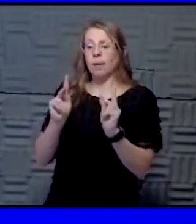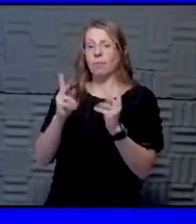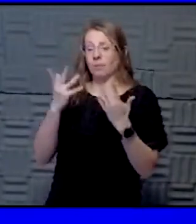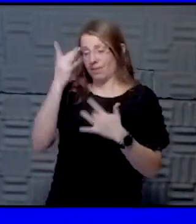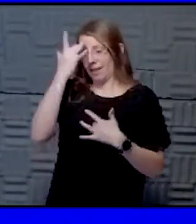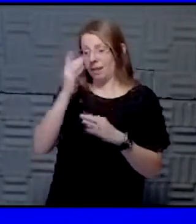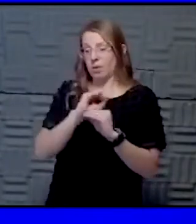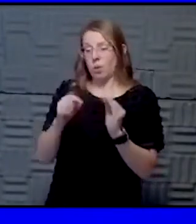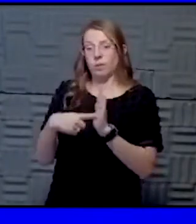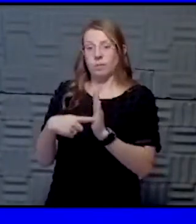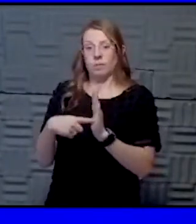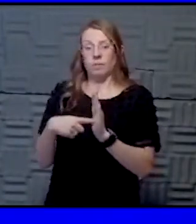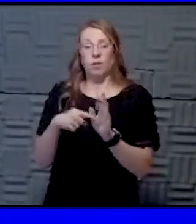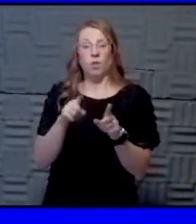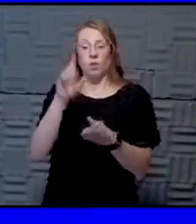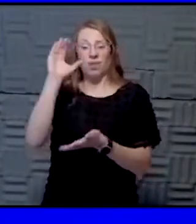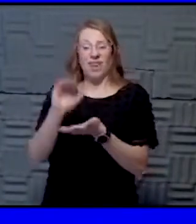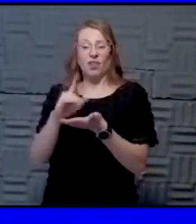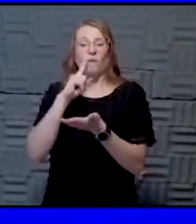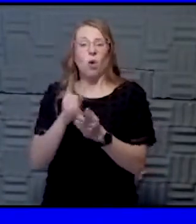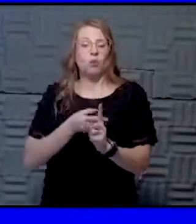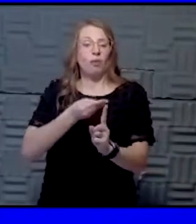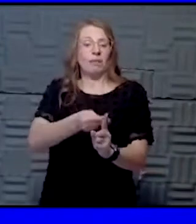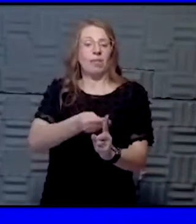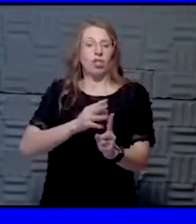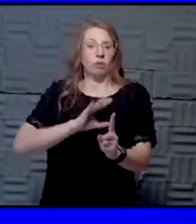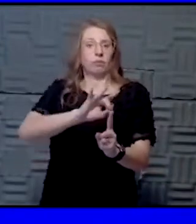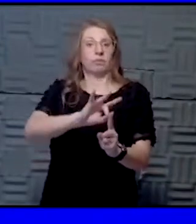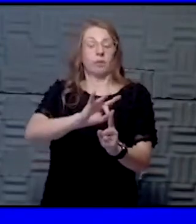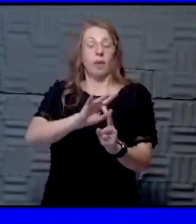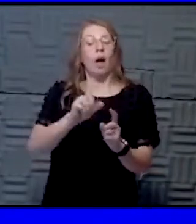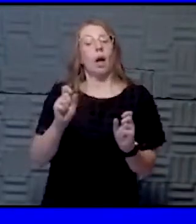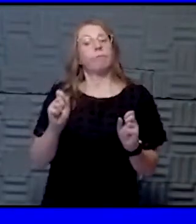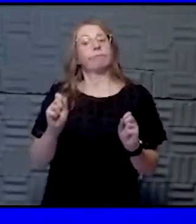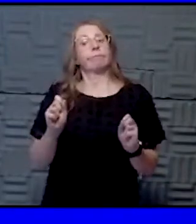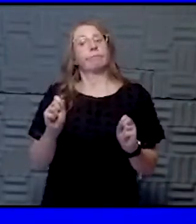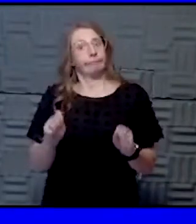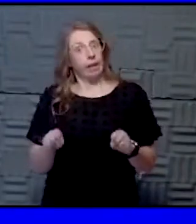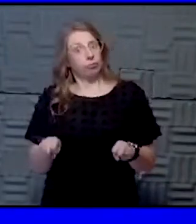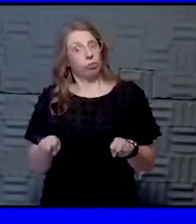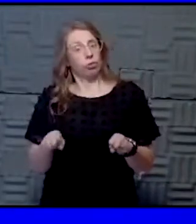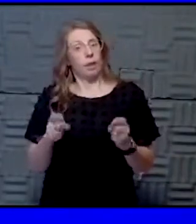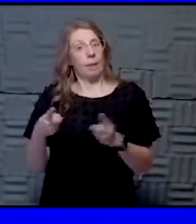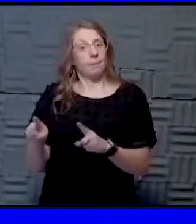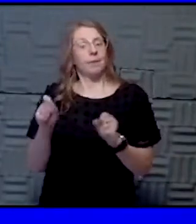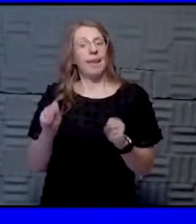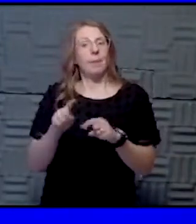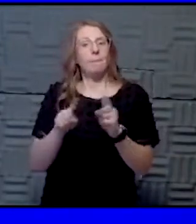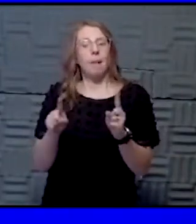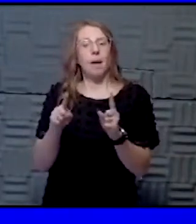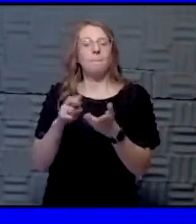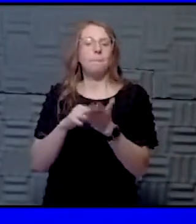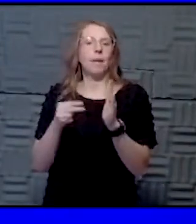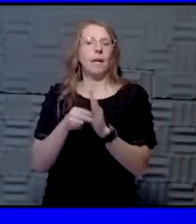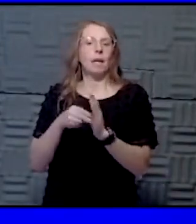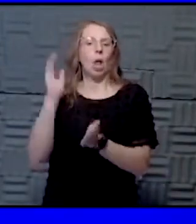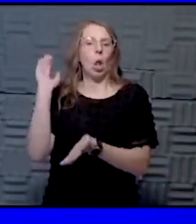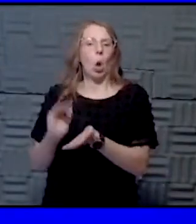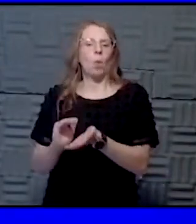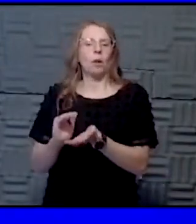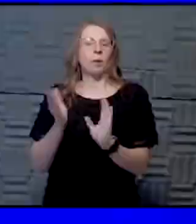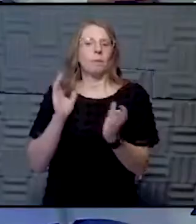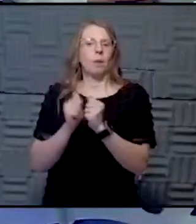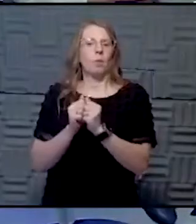also likely reduction in that transmission. So there is that chance, but it is probably significantly lower than